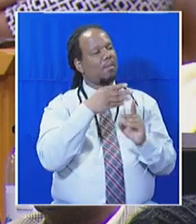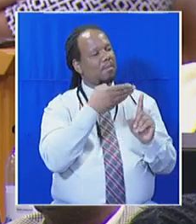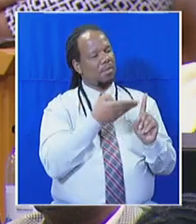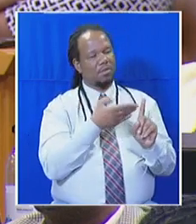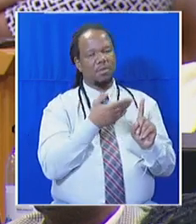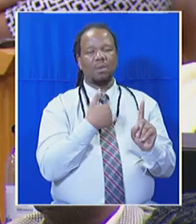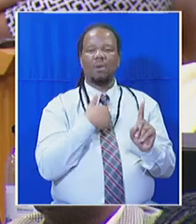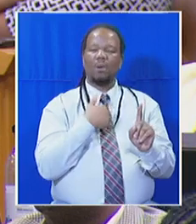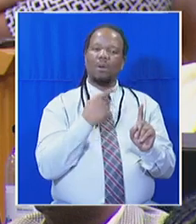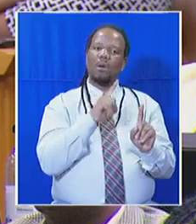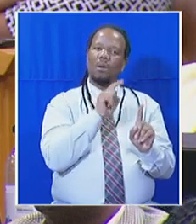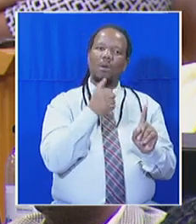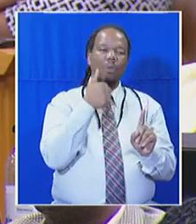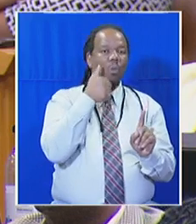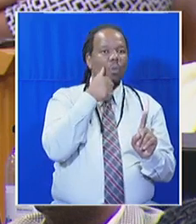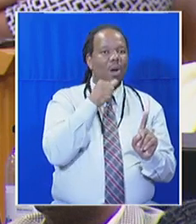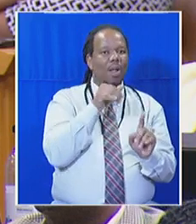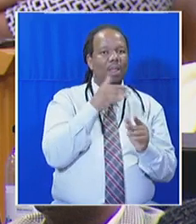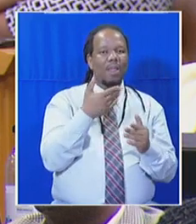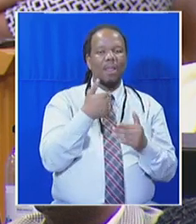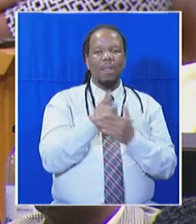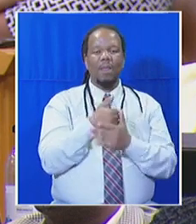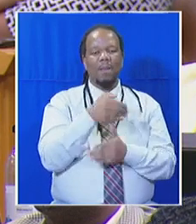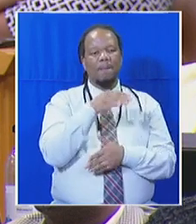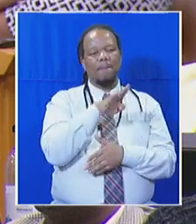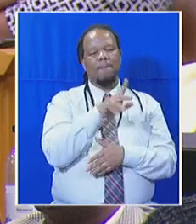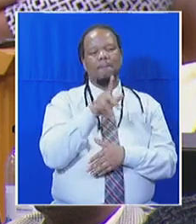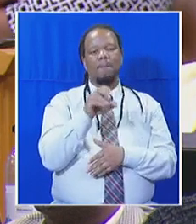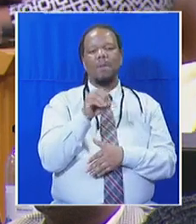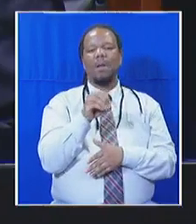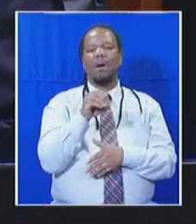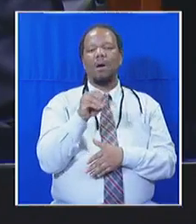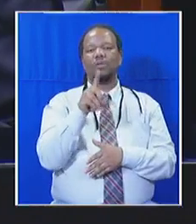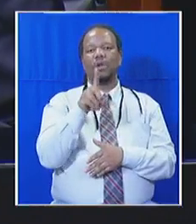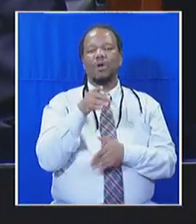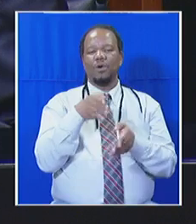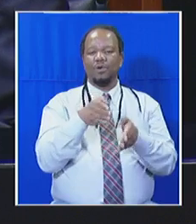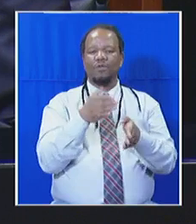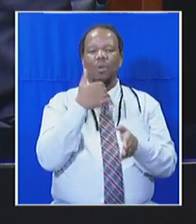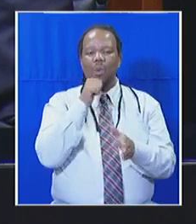the impulse in Blood River Heritage Site? Thanks. Honourable Minister.